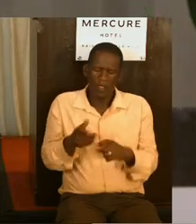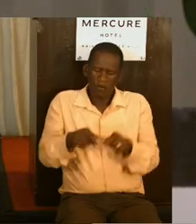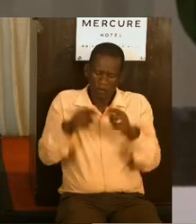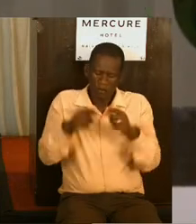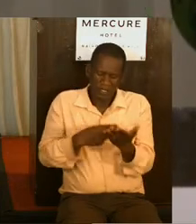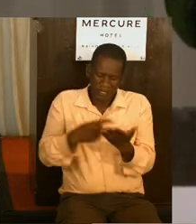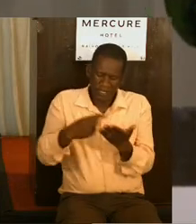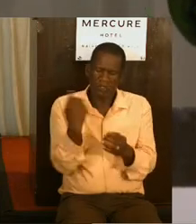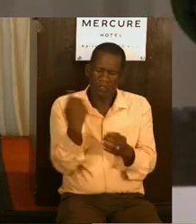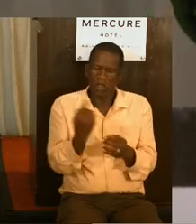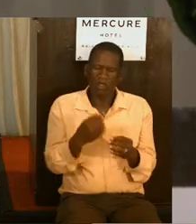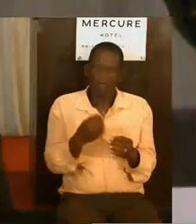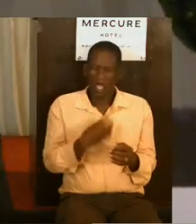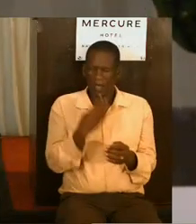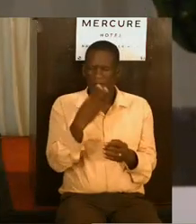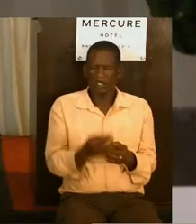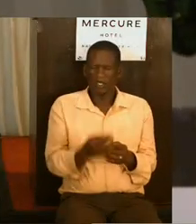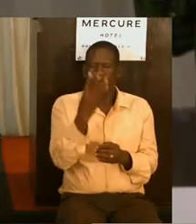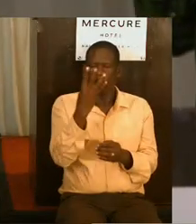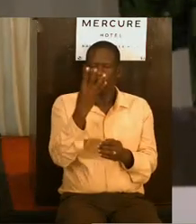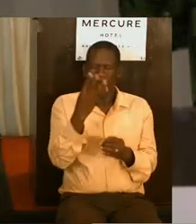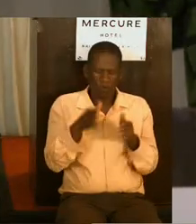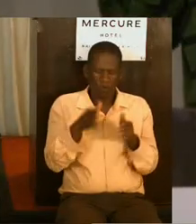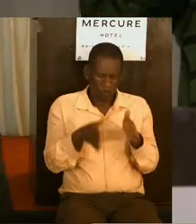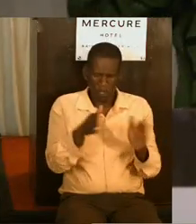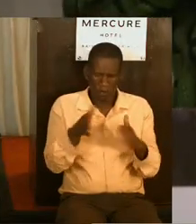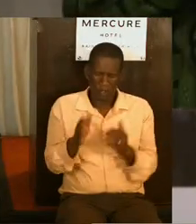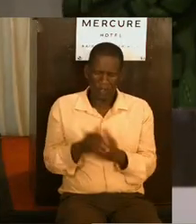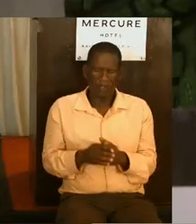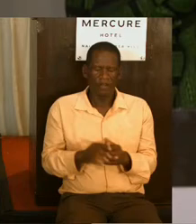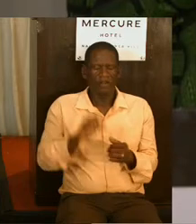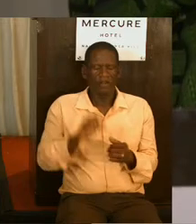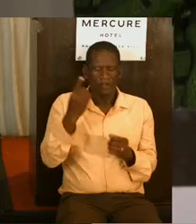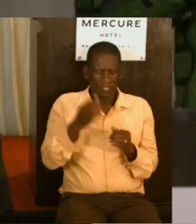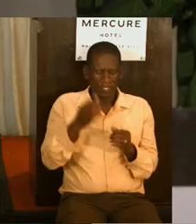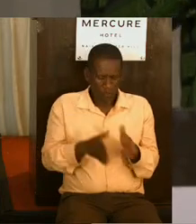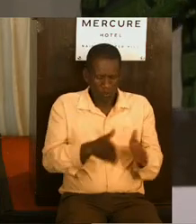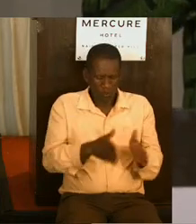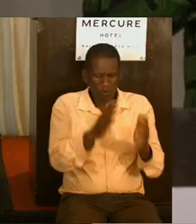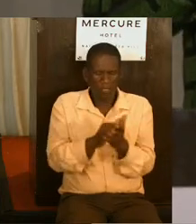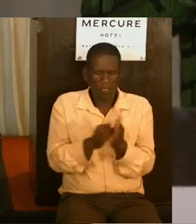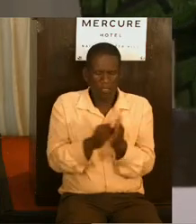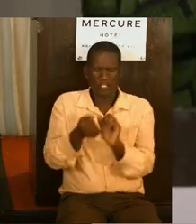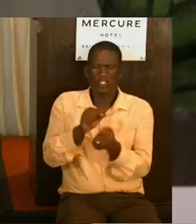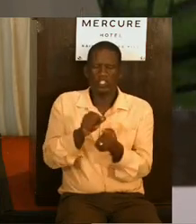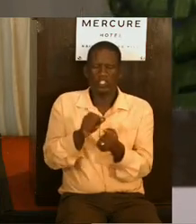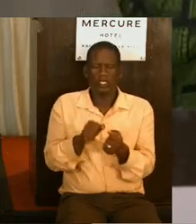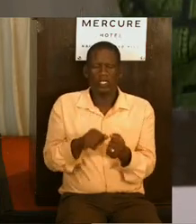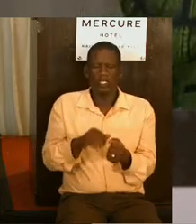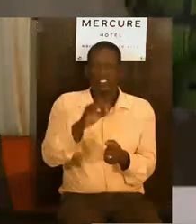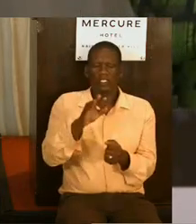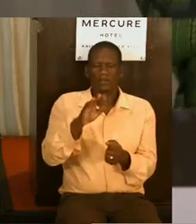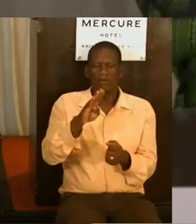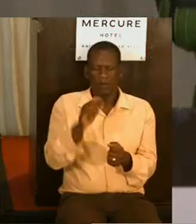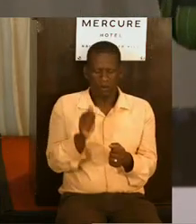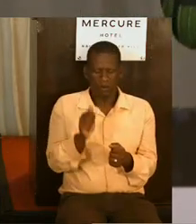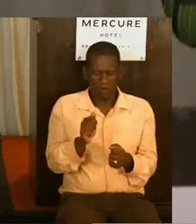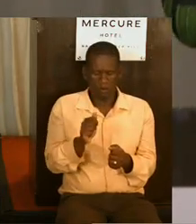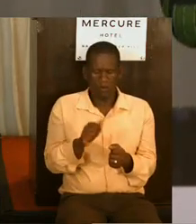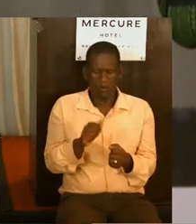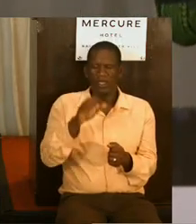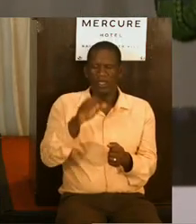this discussion alone I'm seeing four pathways first Pathway to that change is the fbios